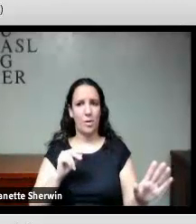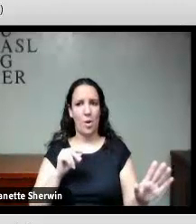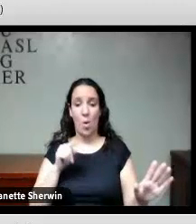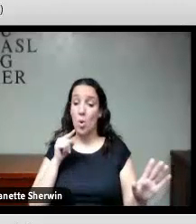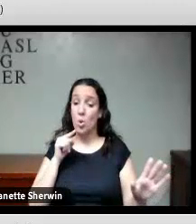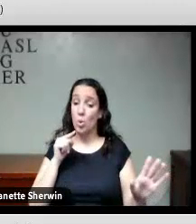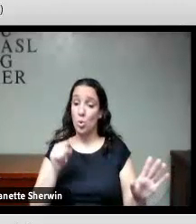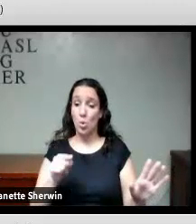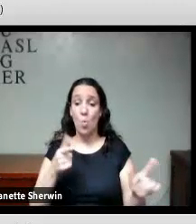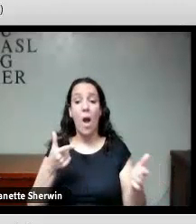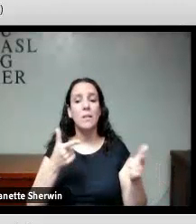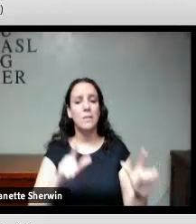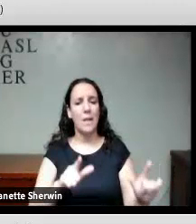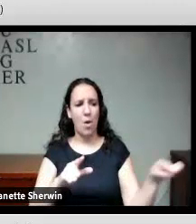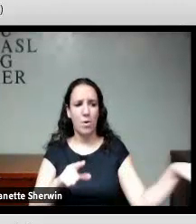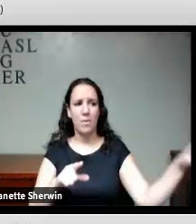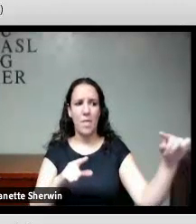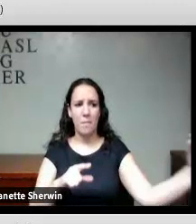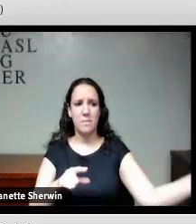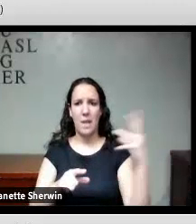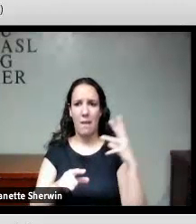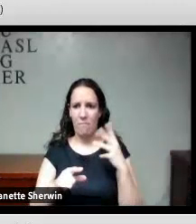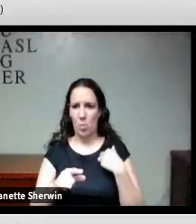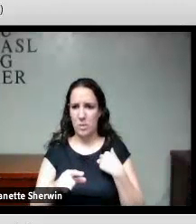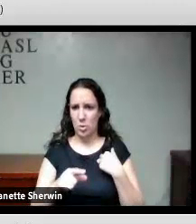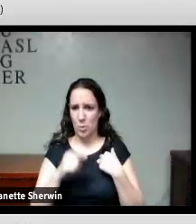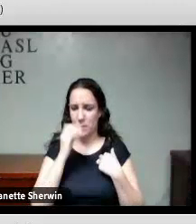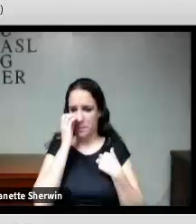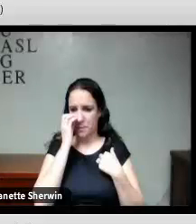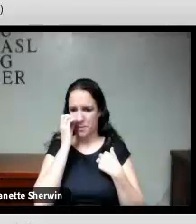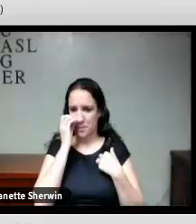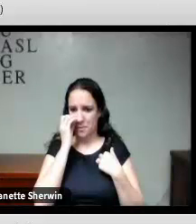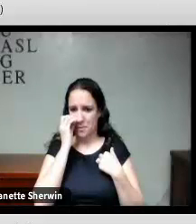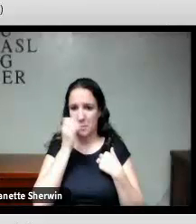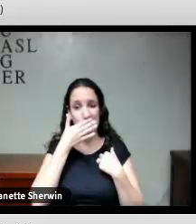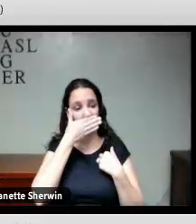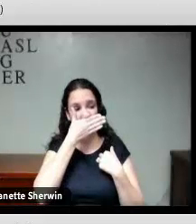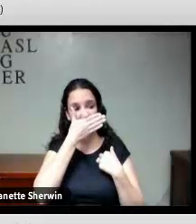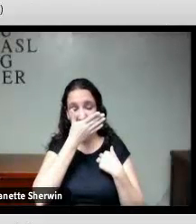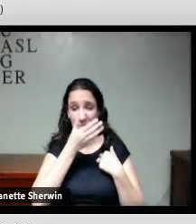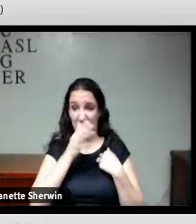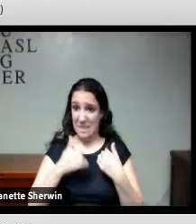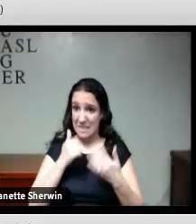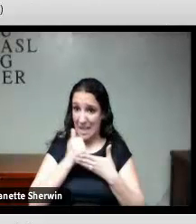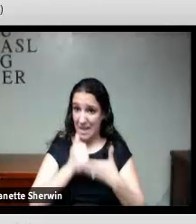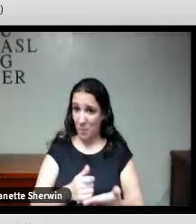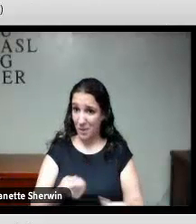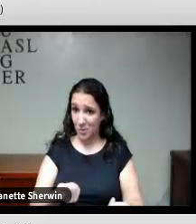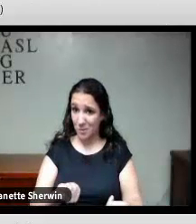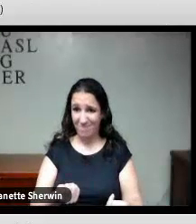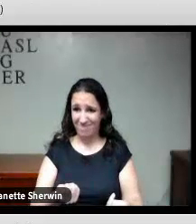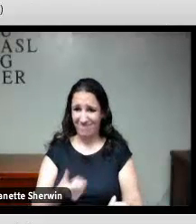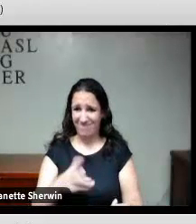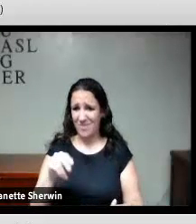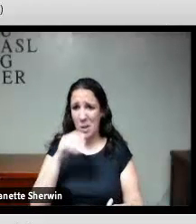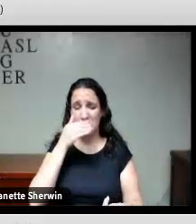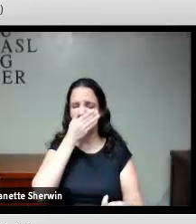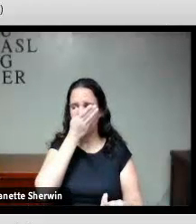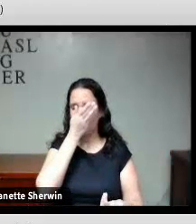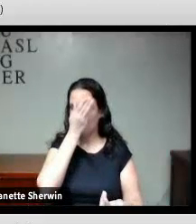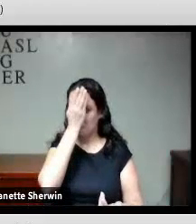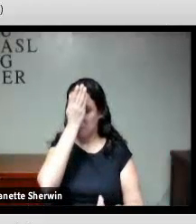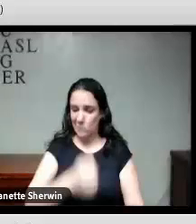You allowed that. It's as simple as that. And how's that working for you? Is it serving you well is the question we need to ask